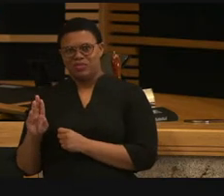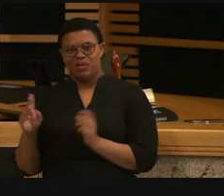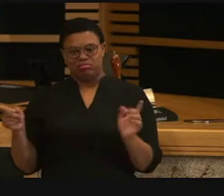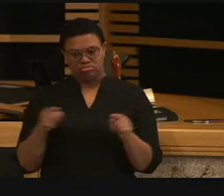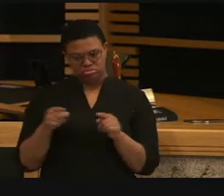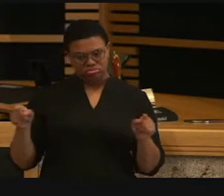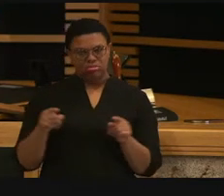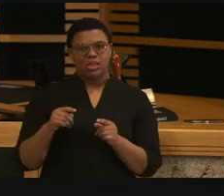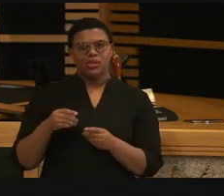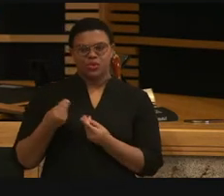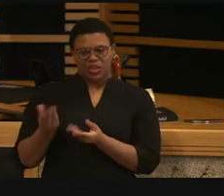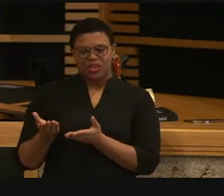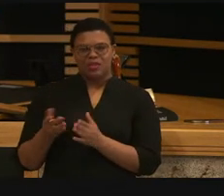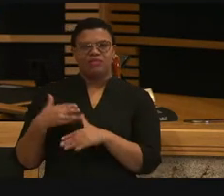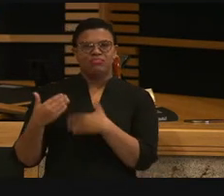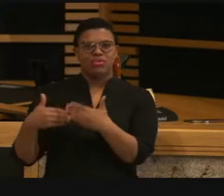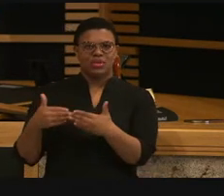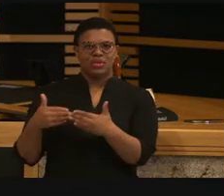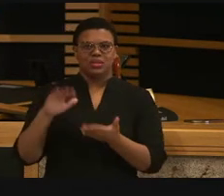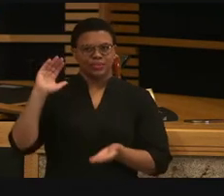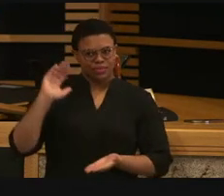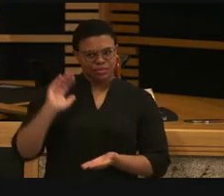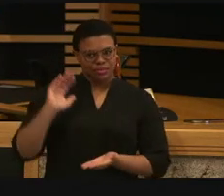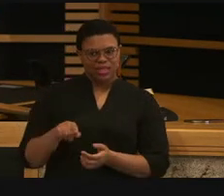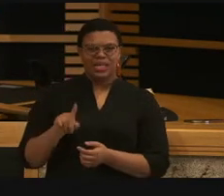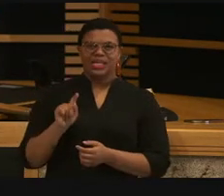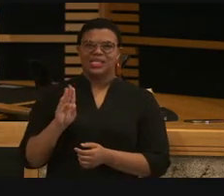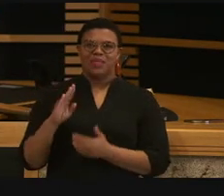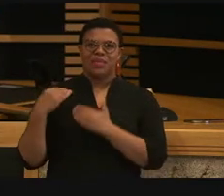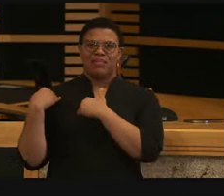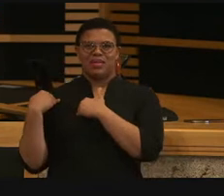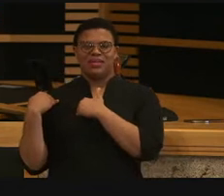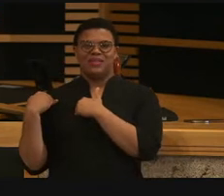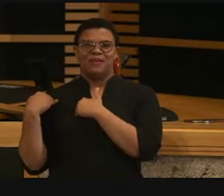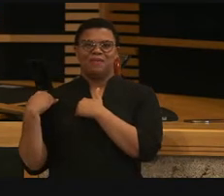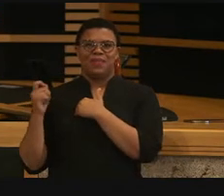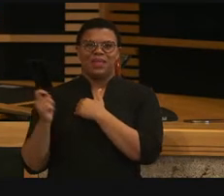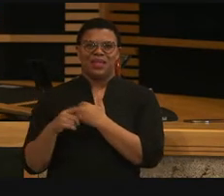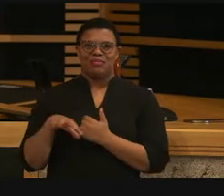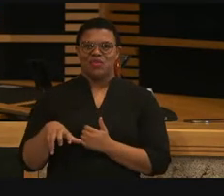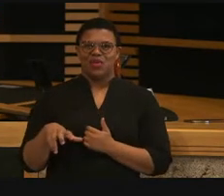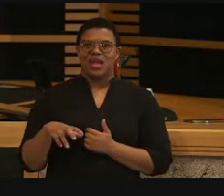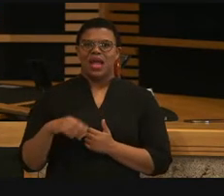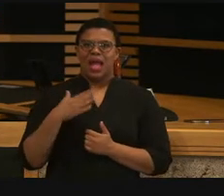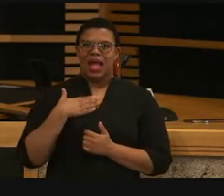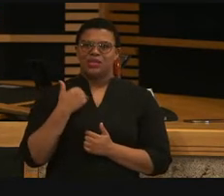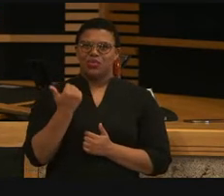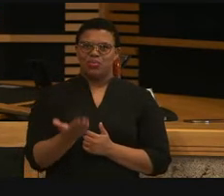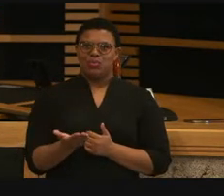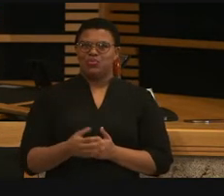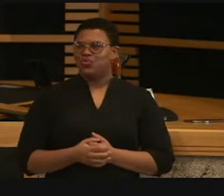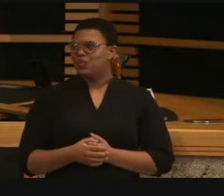accelerate progress towards reducing the TB burden across the province. I so move.